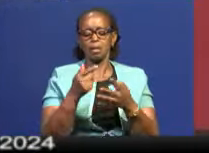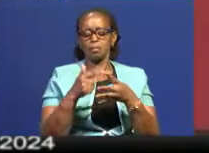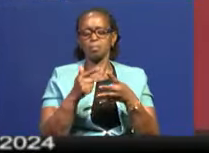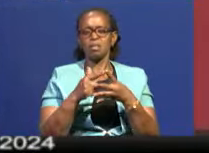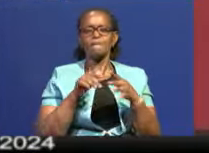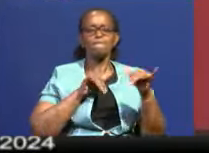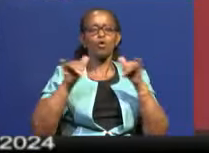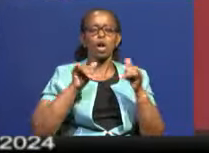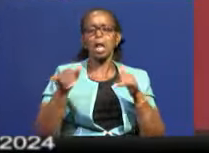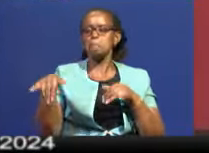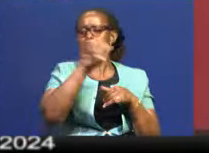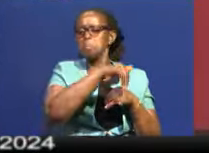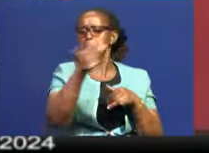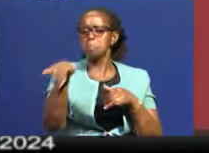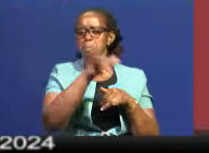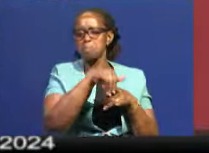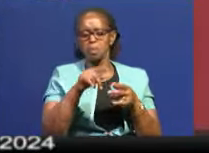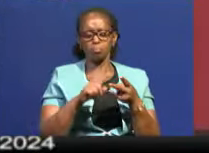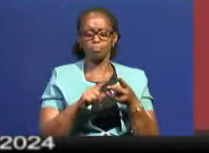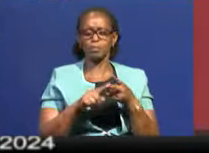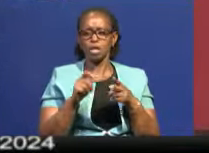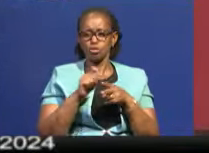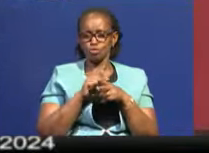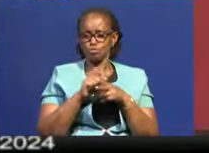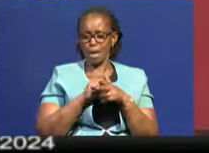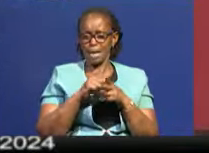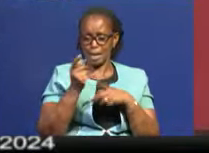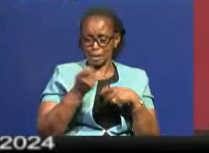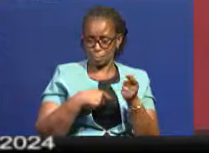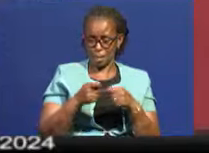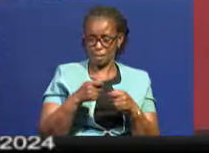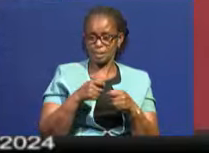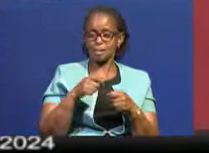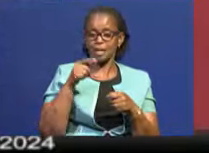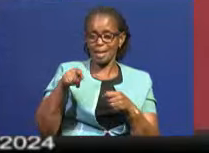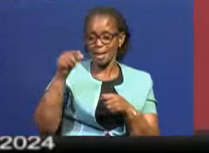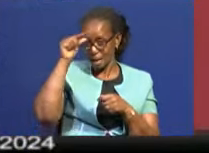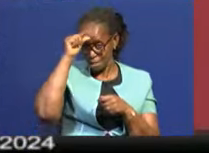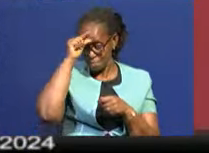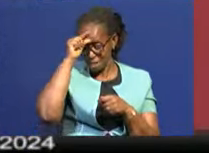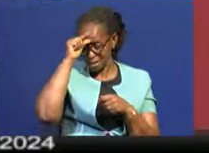travels, rationalization of all training expenses across government, and